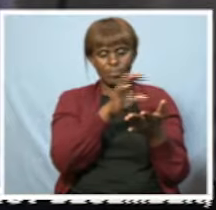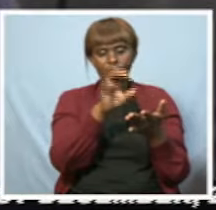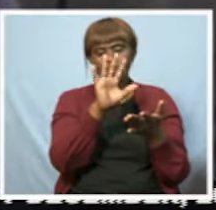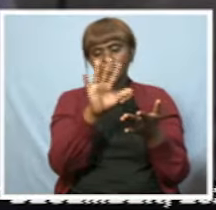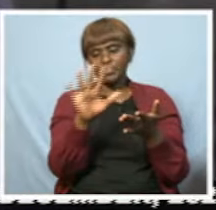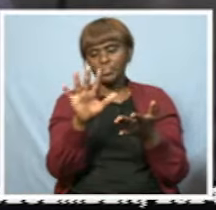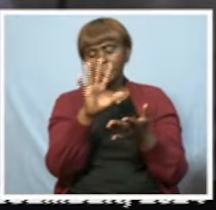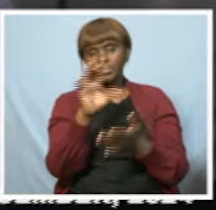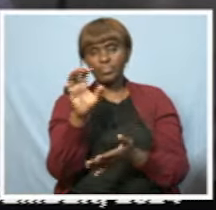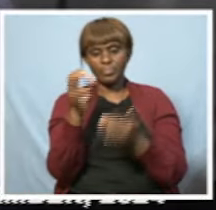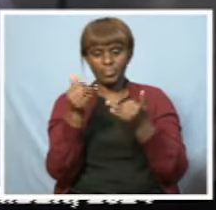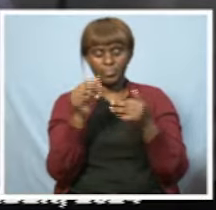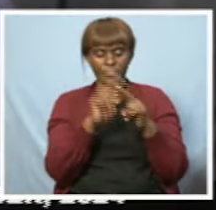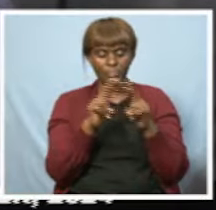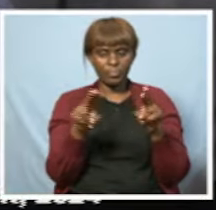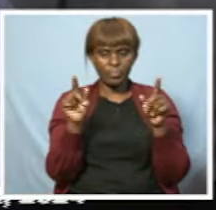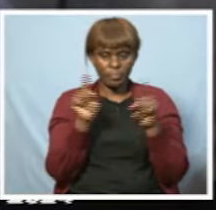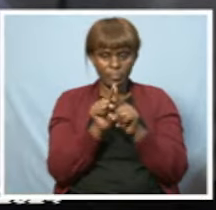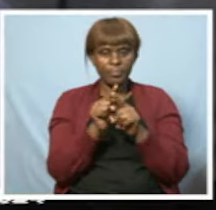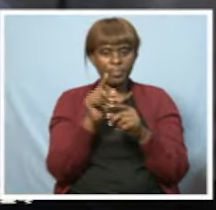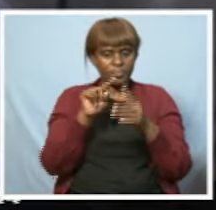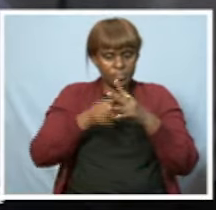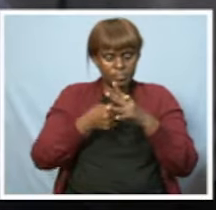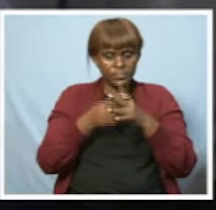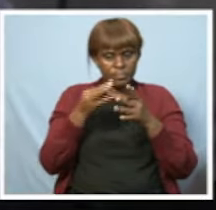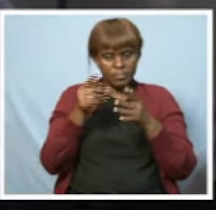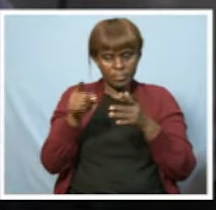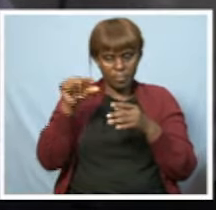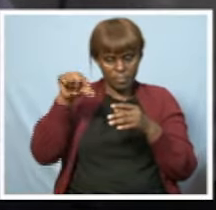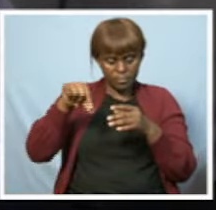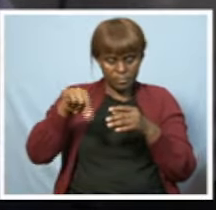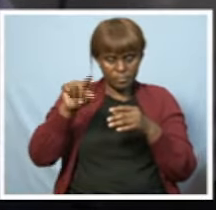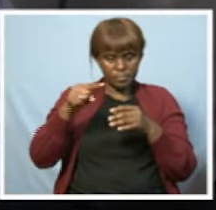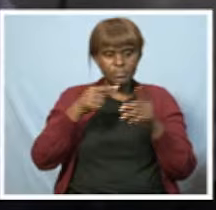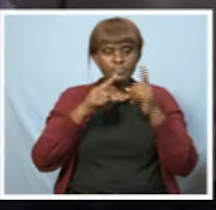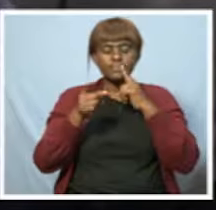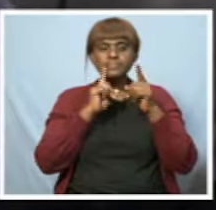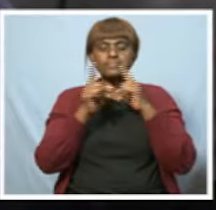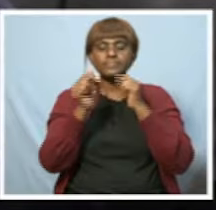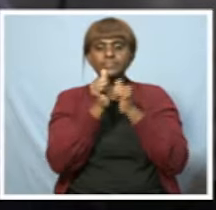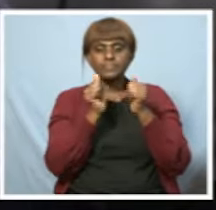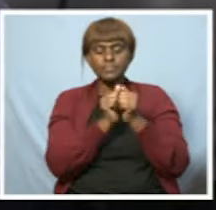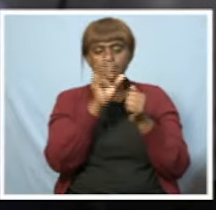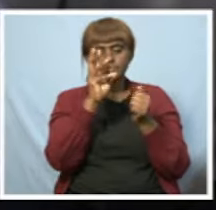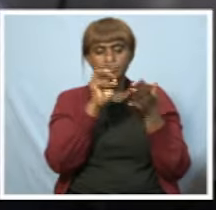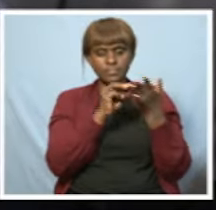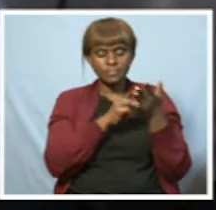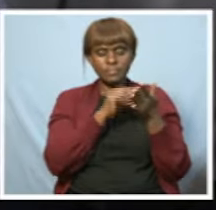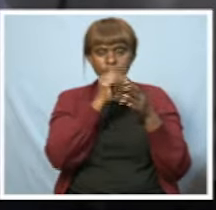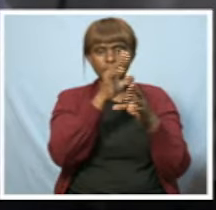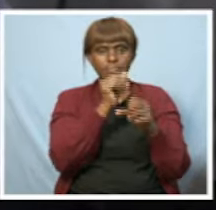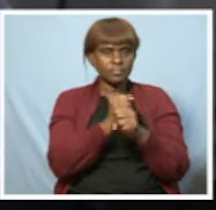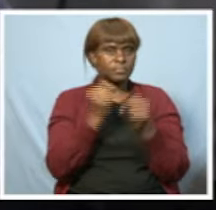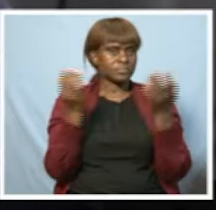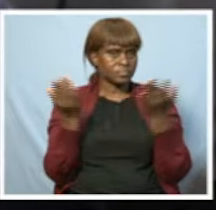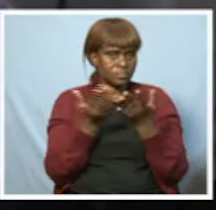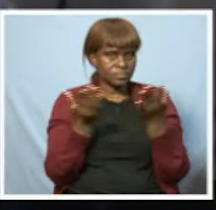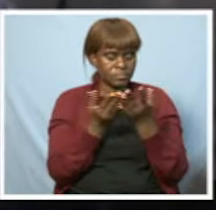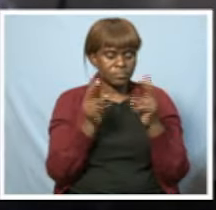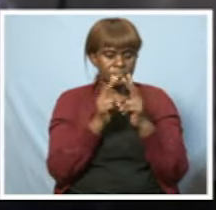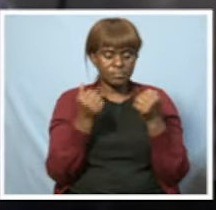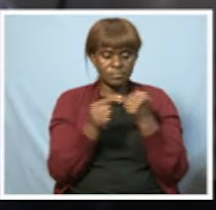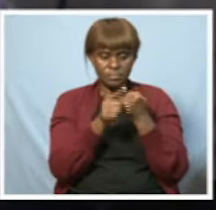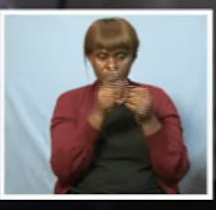1,555,500. Now, Chair, you will notice that at the beginning, the first query talks about a 6 million that was not received. So